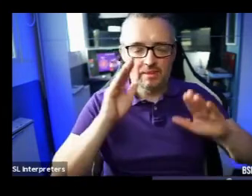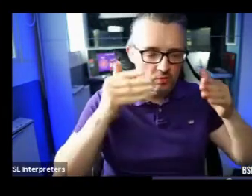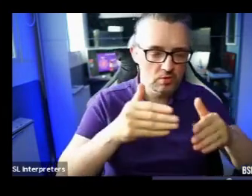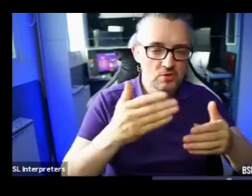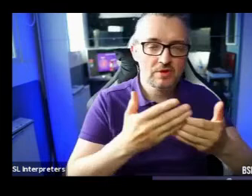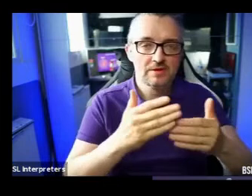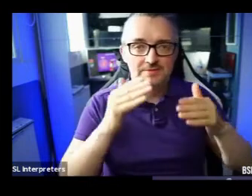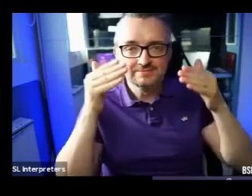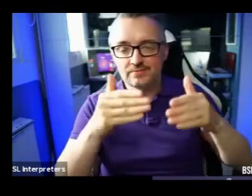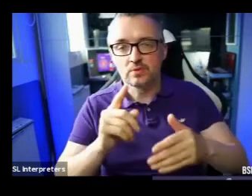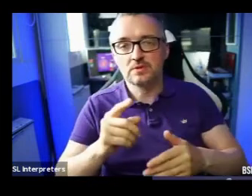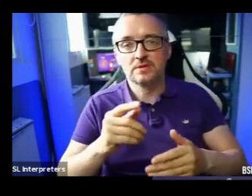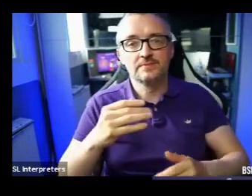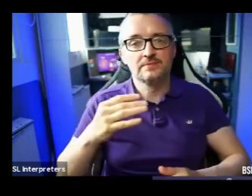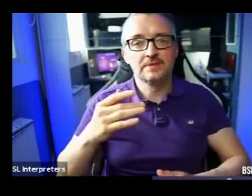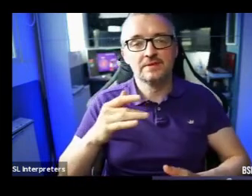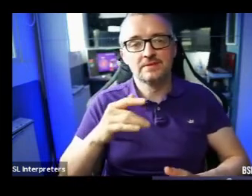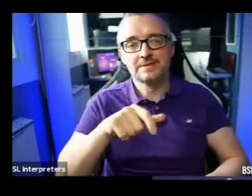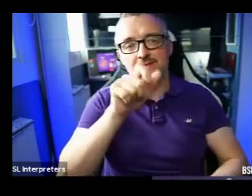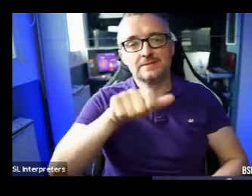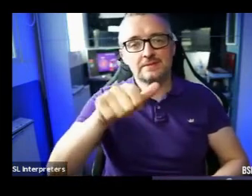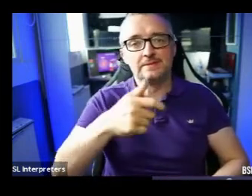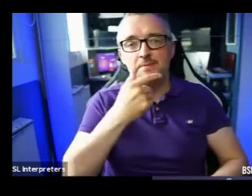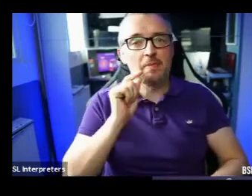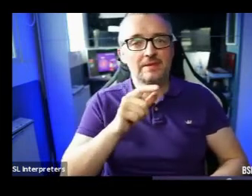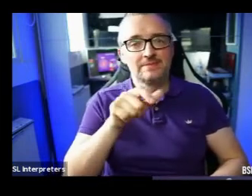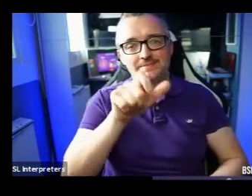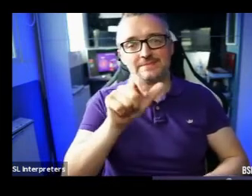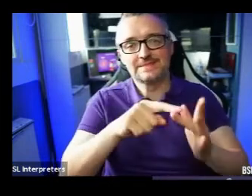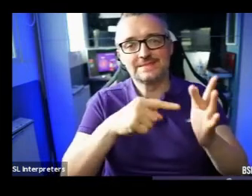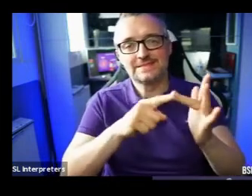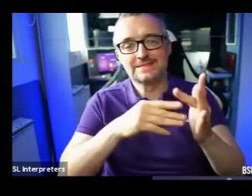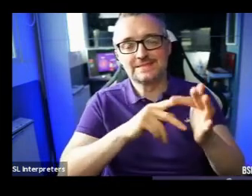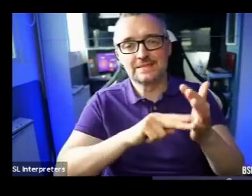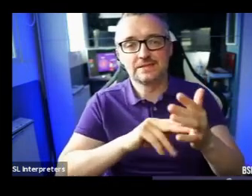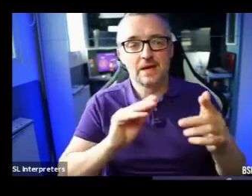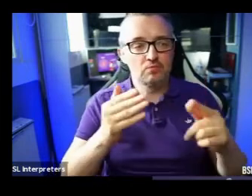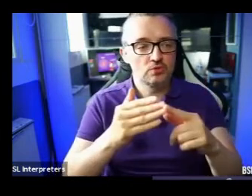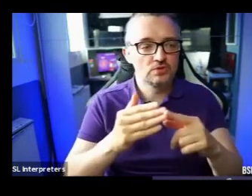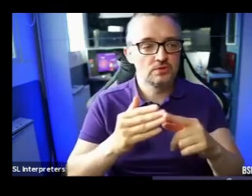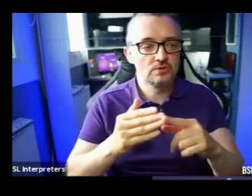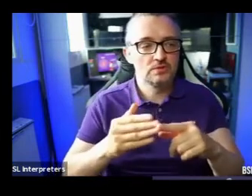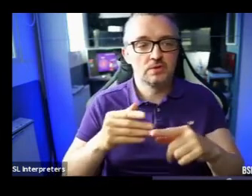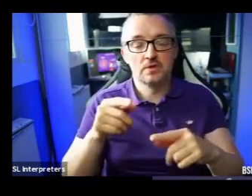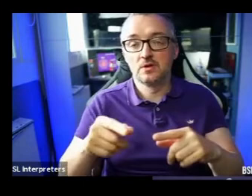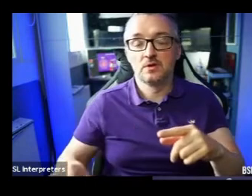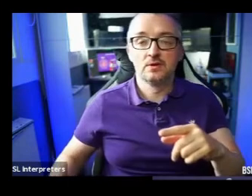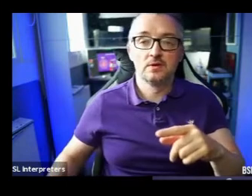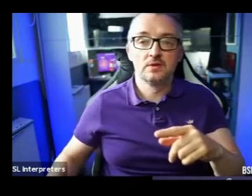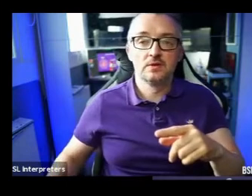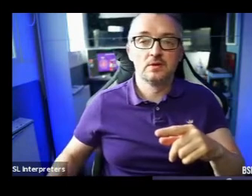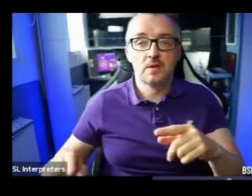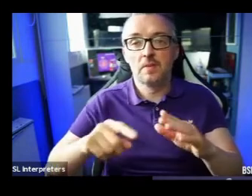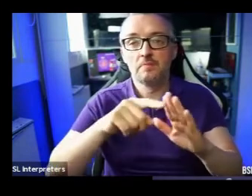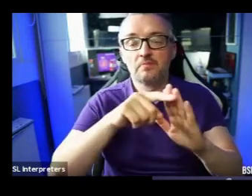something that's much more attuned with a citizenship approach. I mean, our view, the way that we develop policy, the policies that have been developed